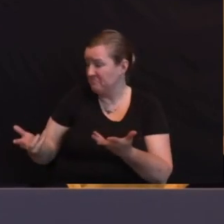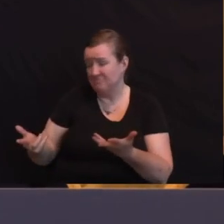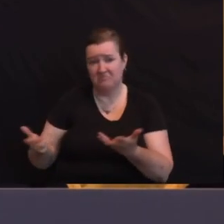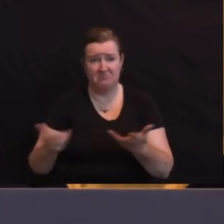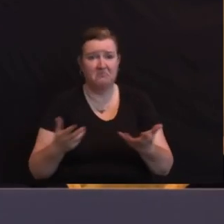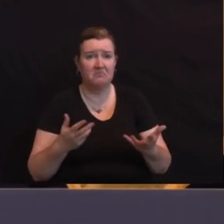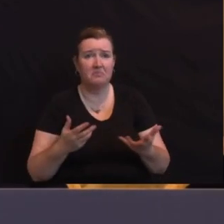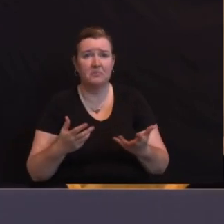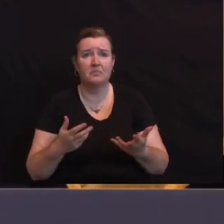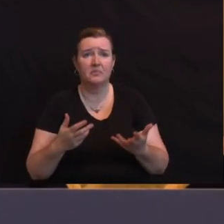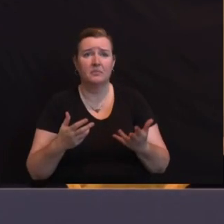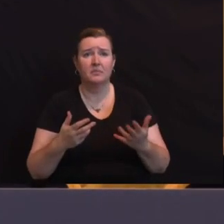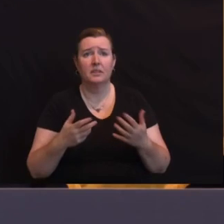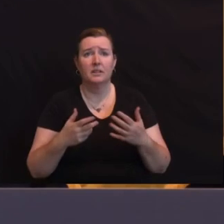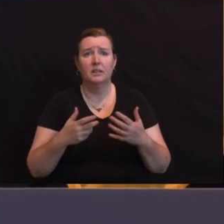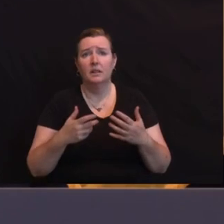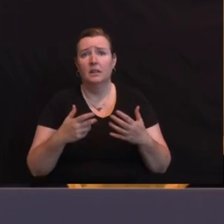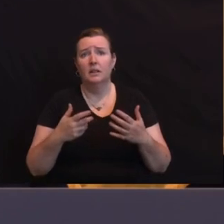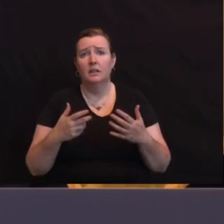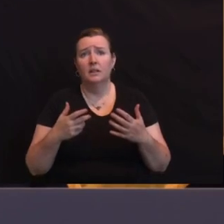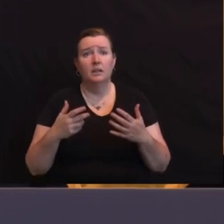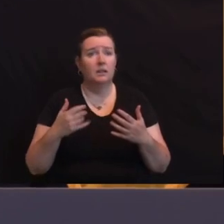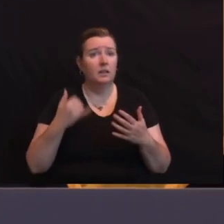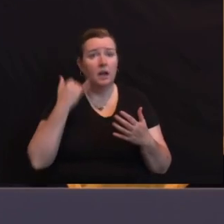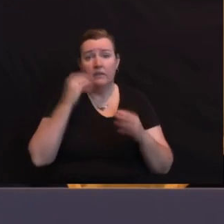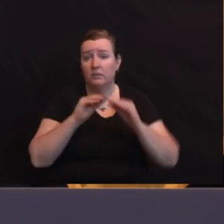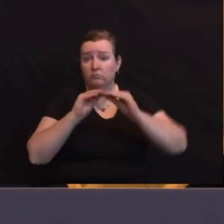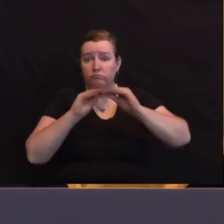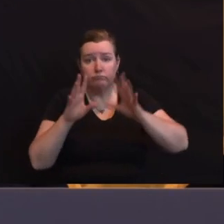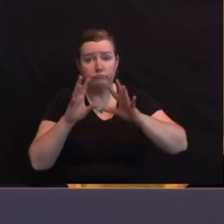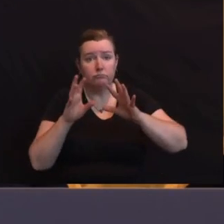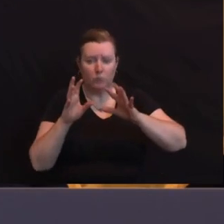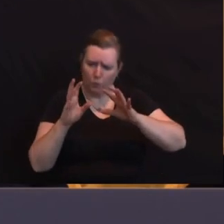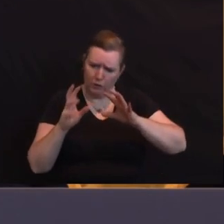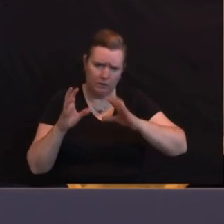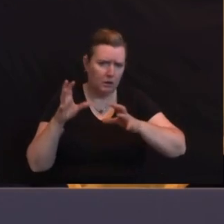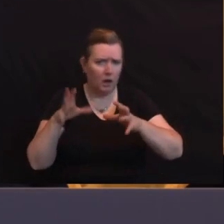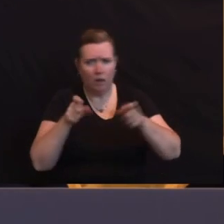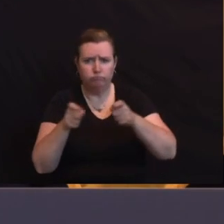to basically surround any flare-up and drive it back into the ground.